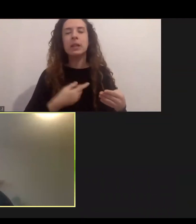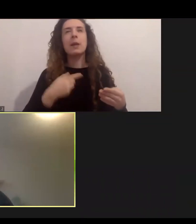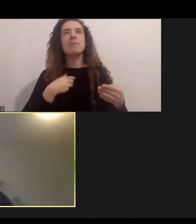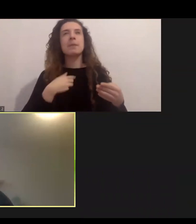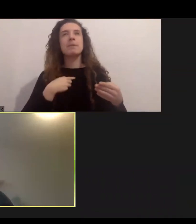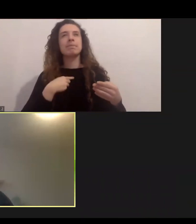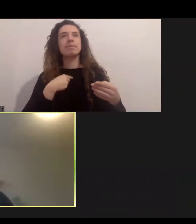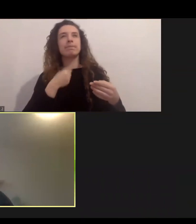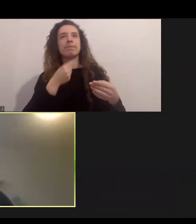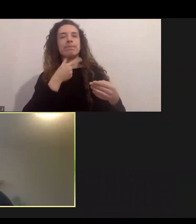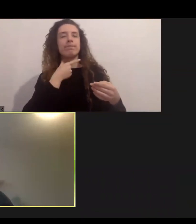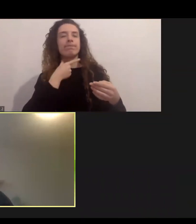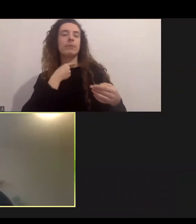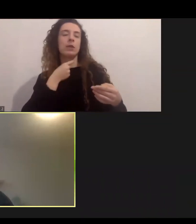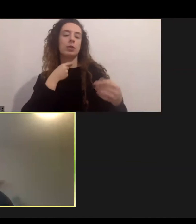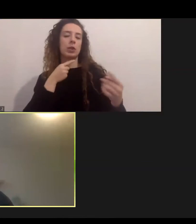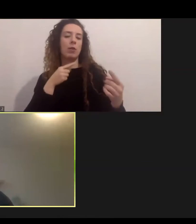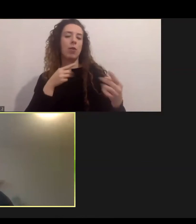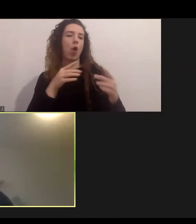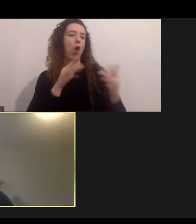learning face to face. It's